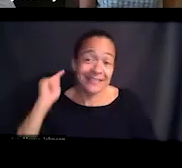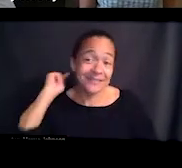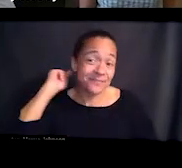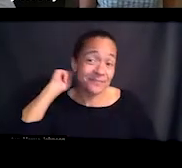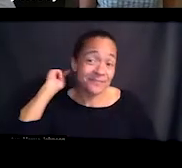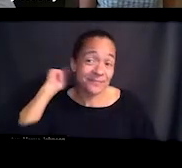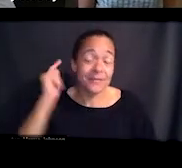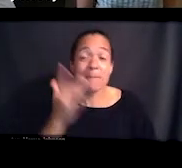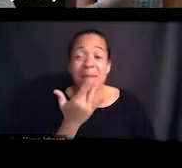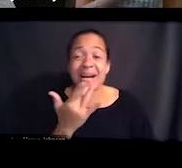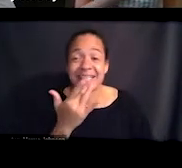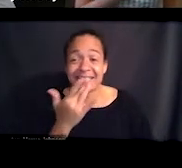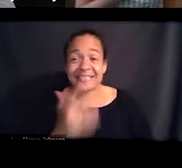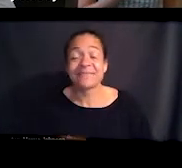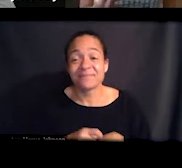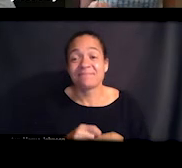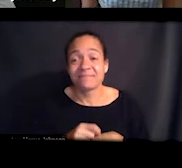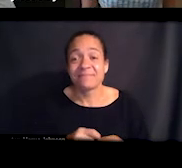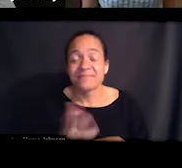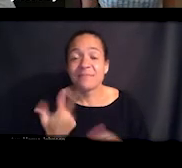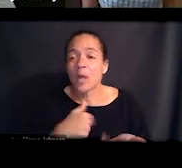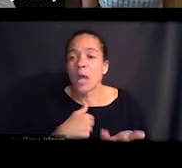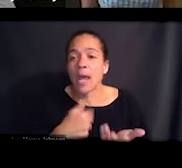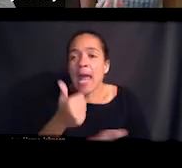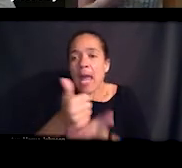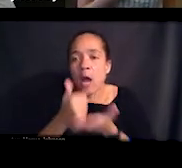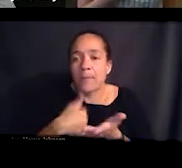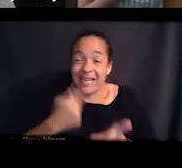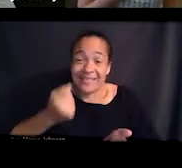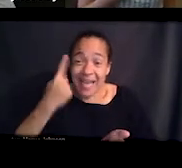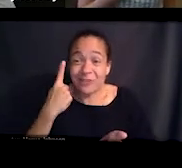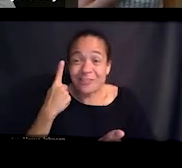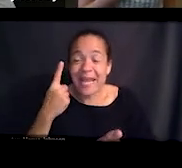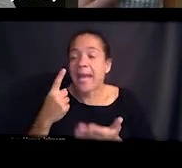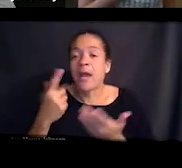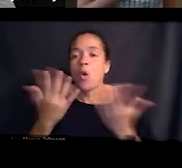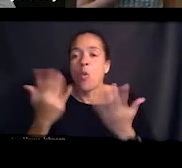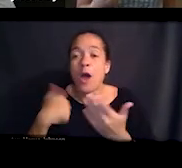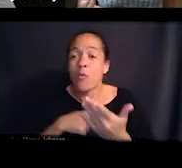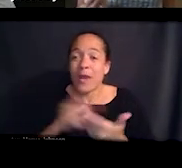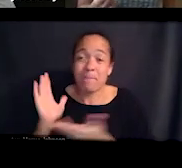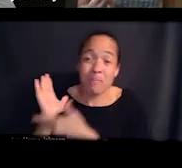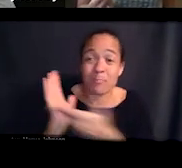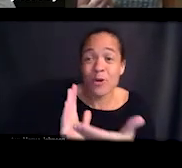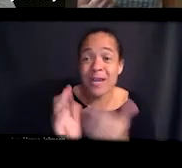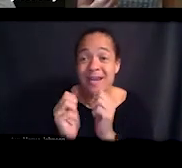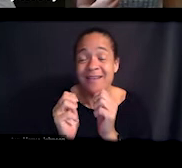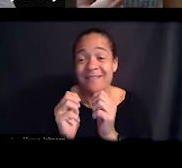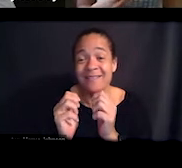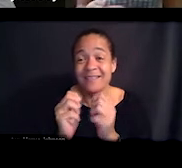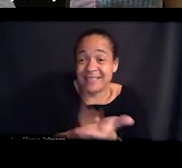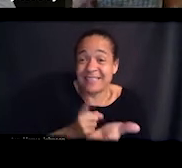implicit bias was, what we were taking into the room with our own implicit biases, and how we